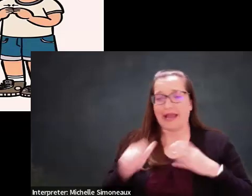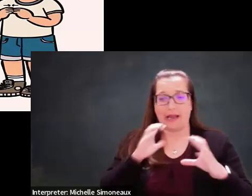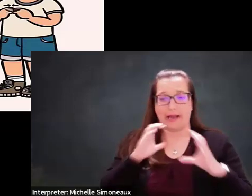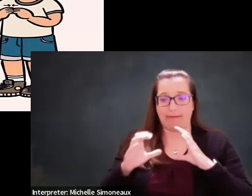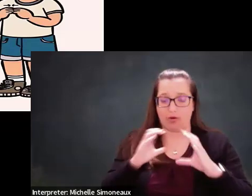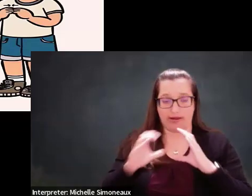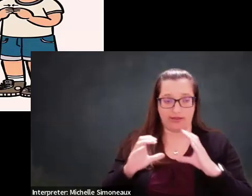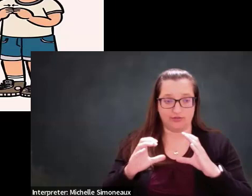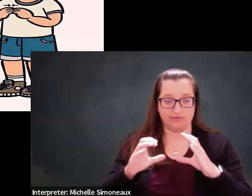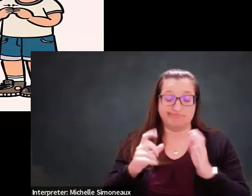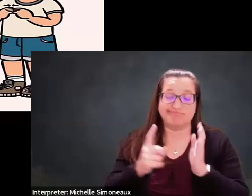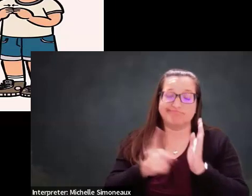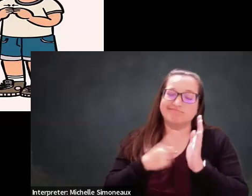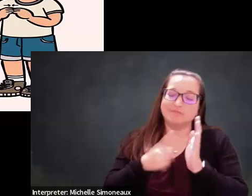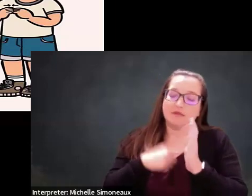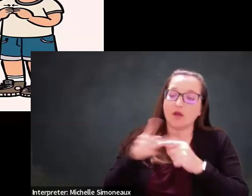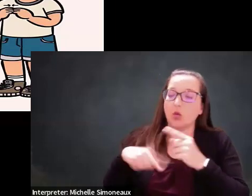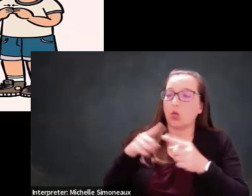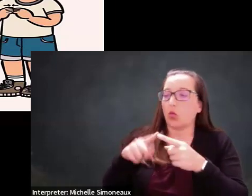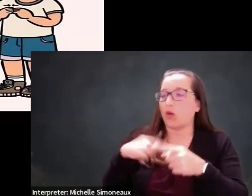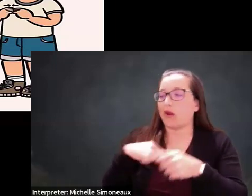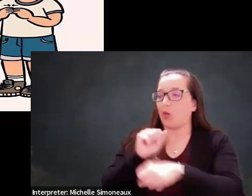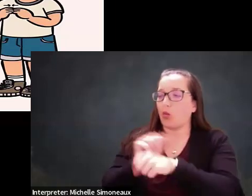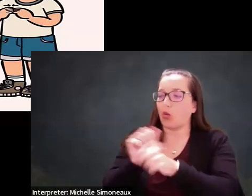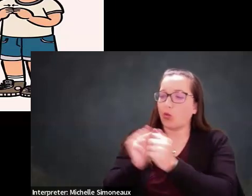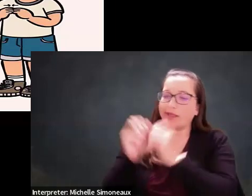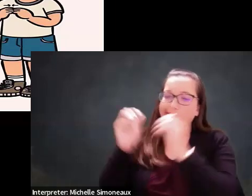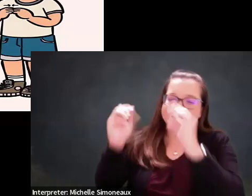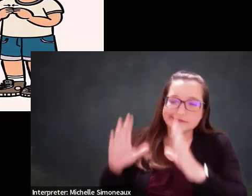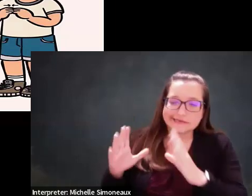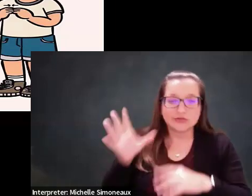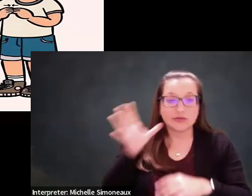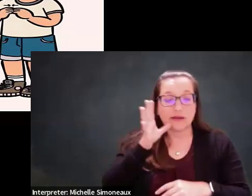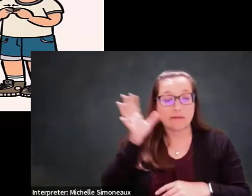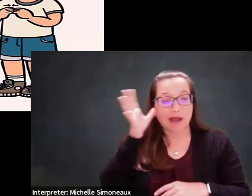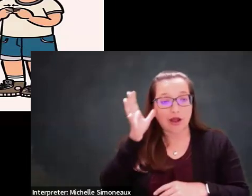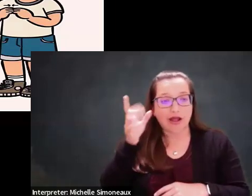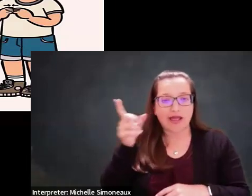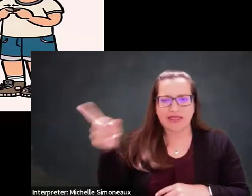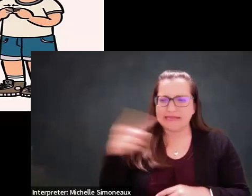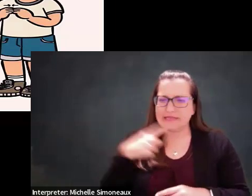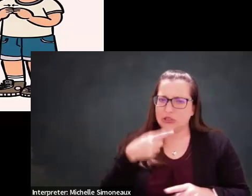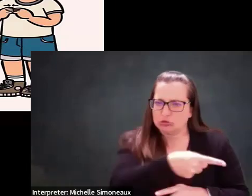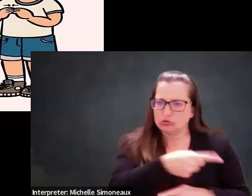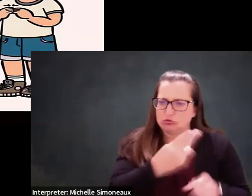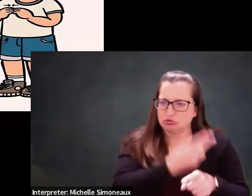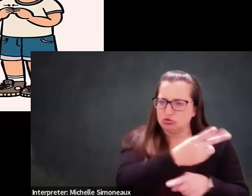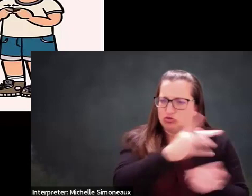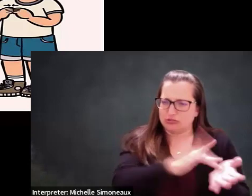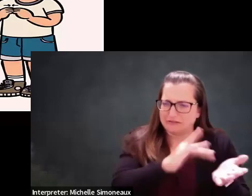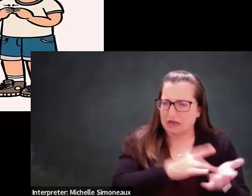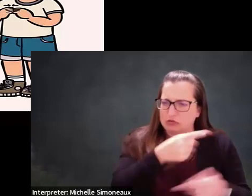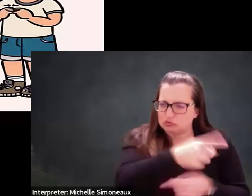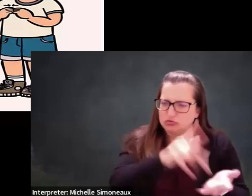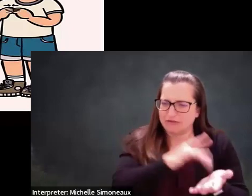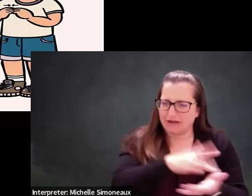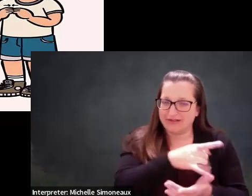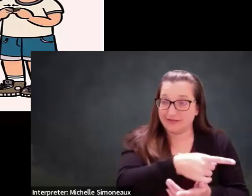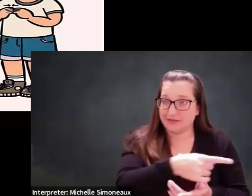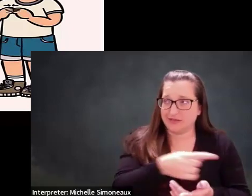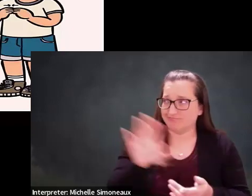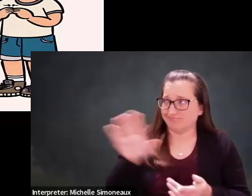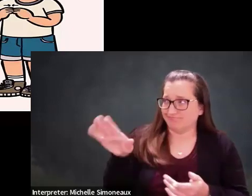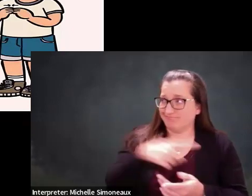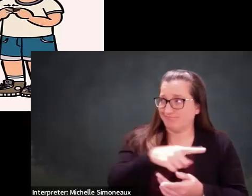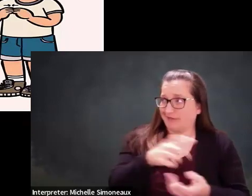Sometimes when I work with teachers or I work with parents, they're, you know, saying like, use your device, use your device. And I'm like, they just signed you their response.